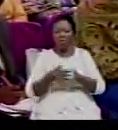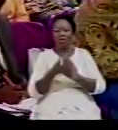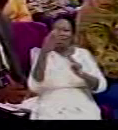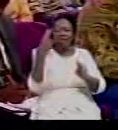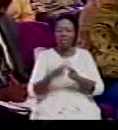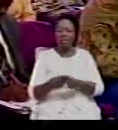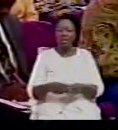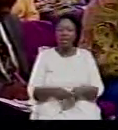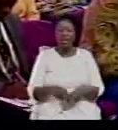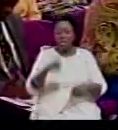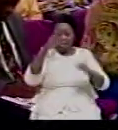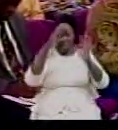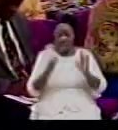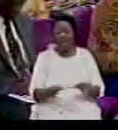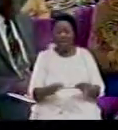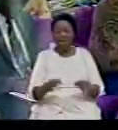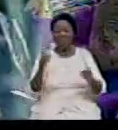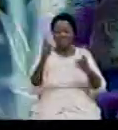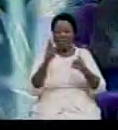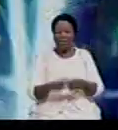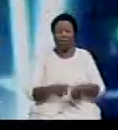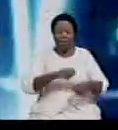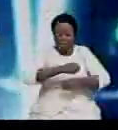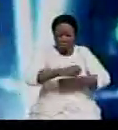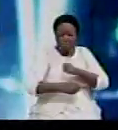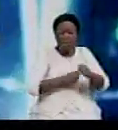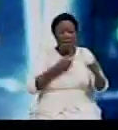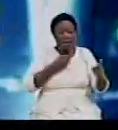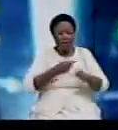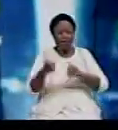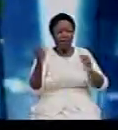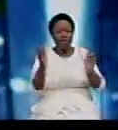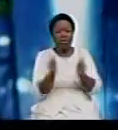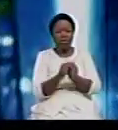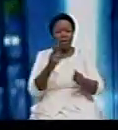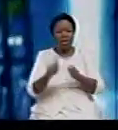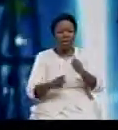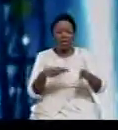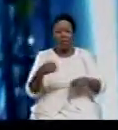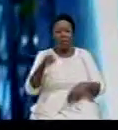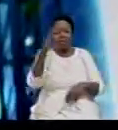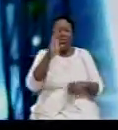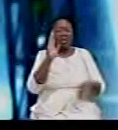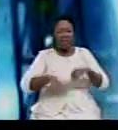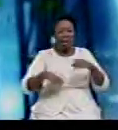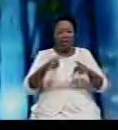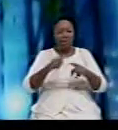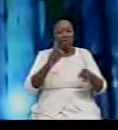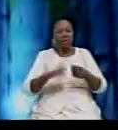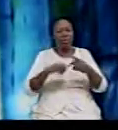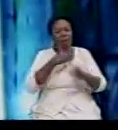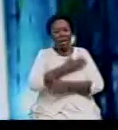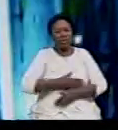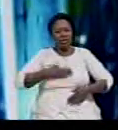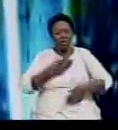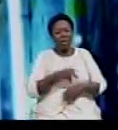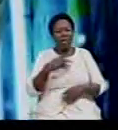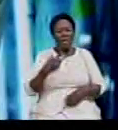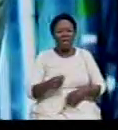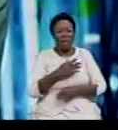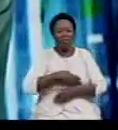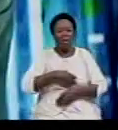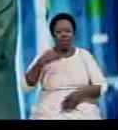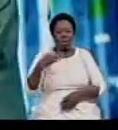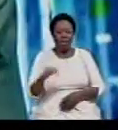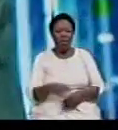Choosing rather to suffer affliction with the people of God than to enjoy the pleasures of